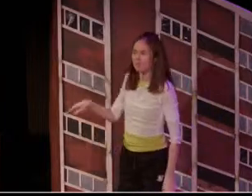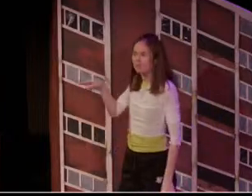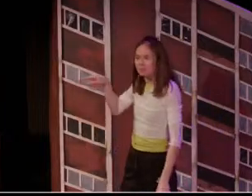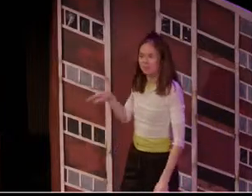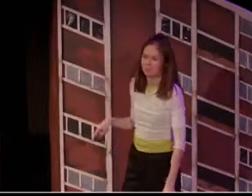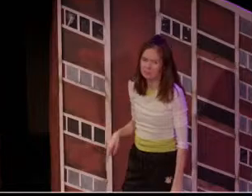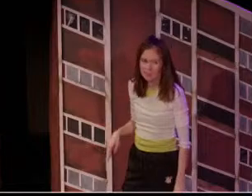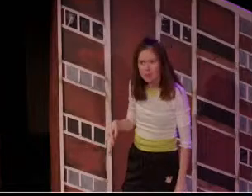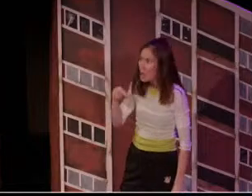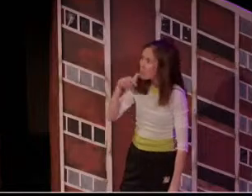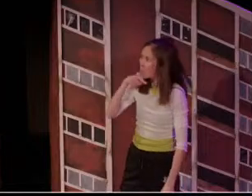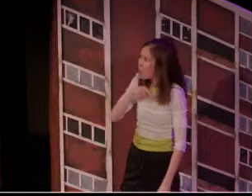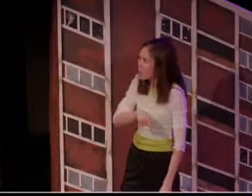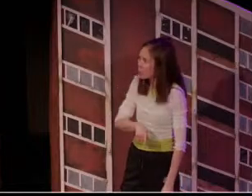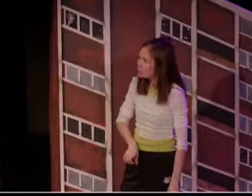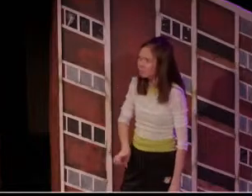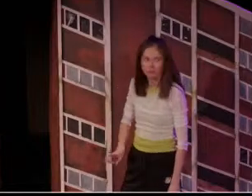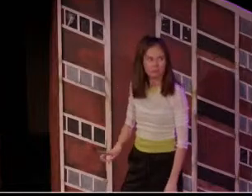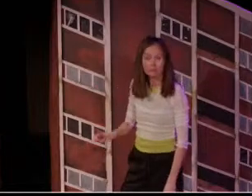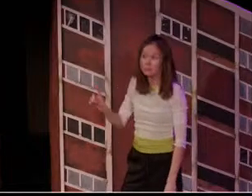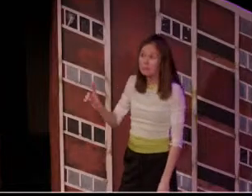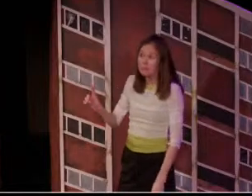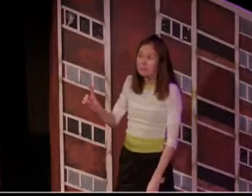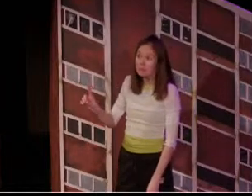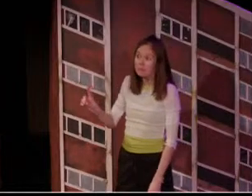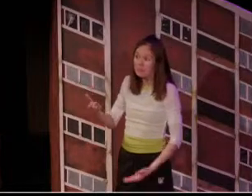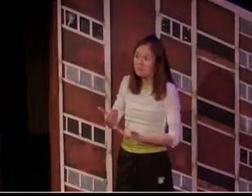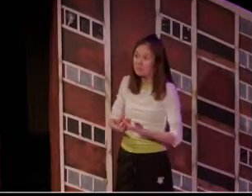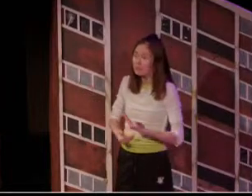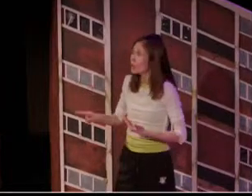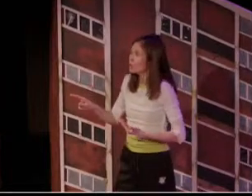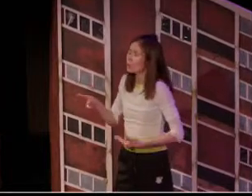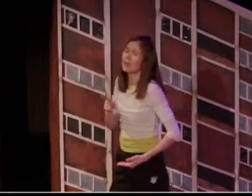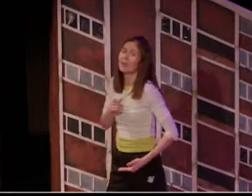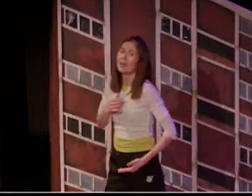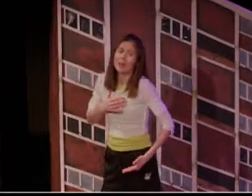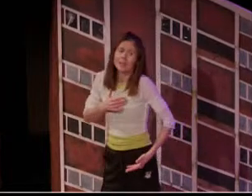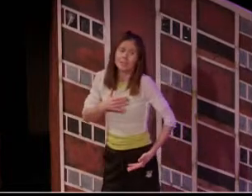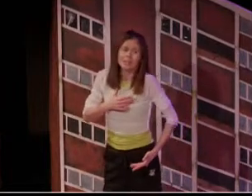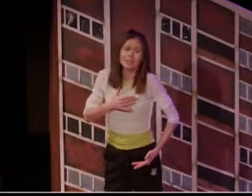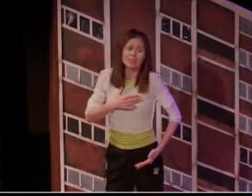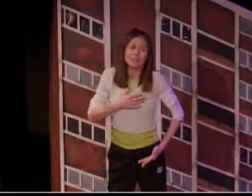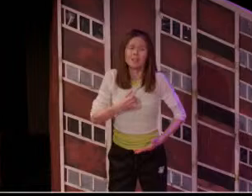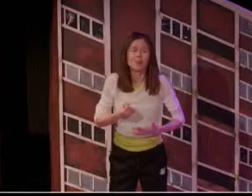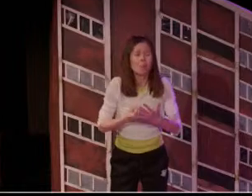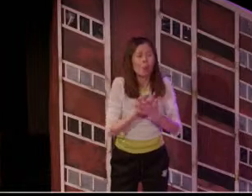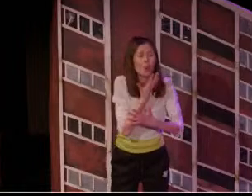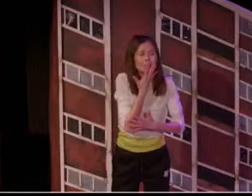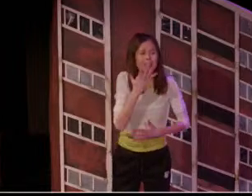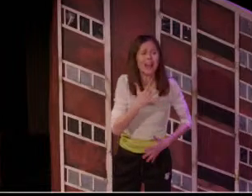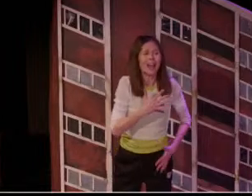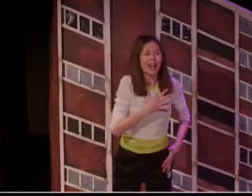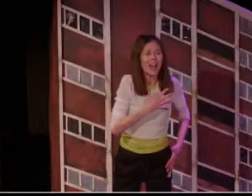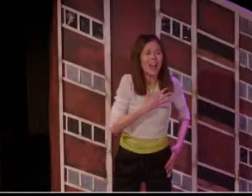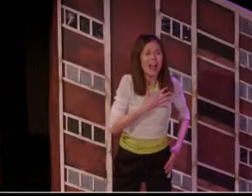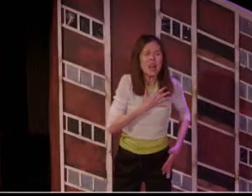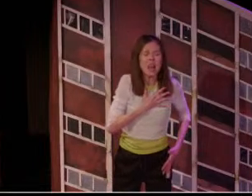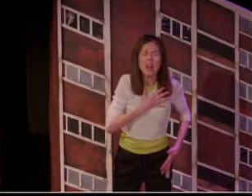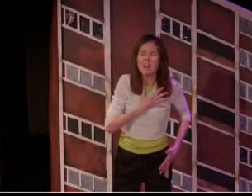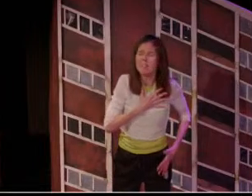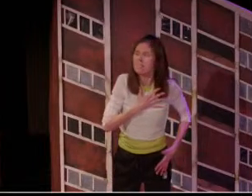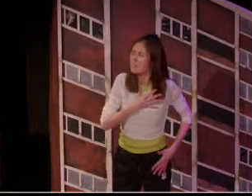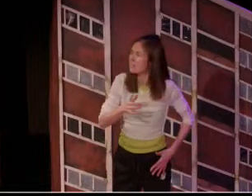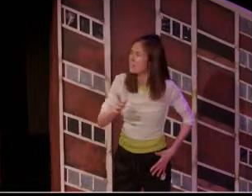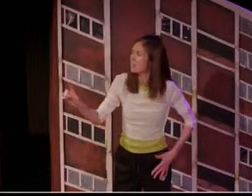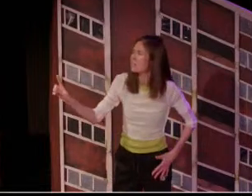boy, if ever I hear you even sigh, for no more will you see this toy, for I shall not permit it.